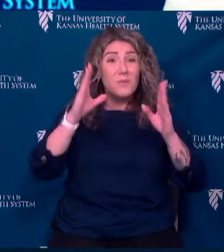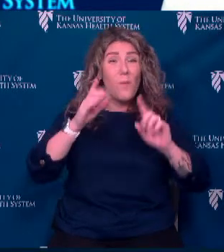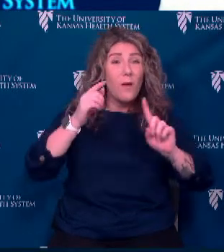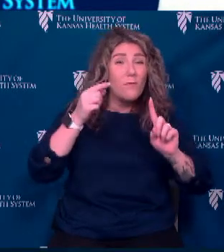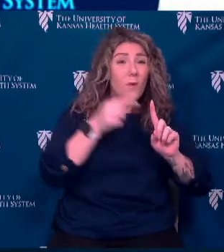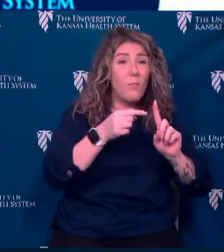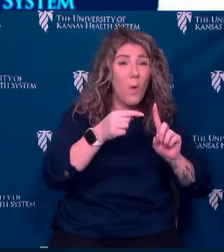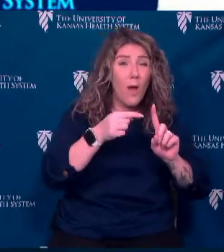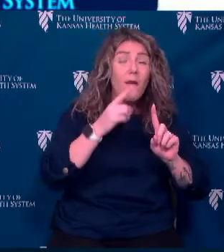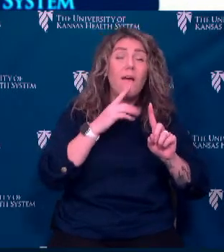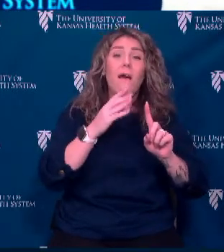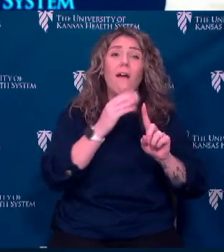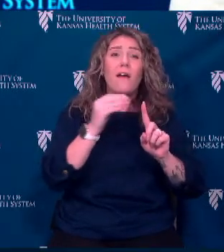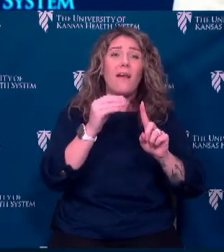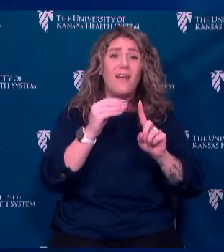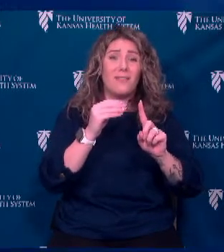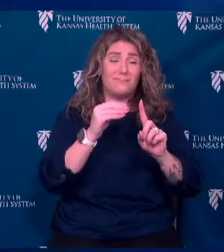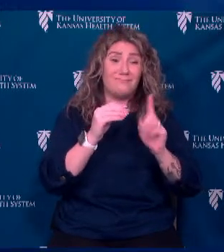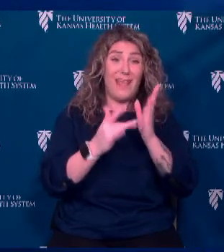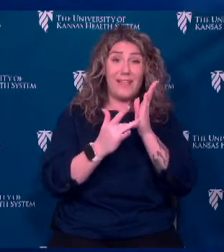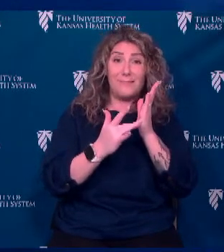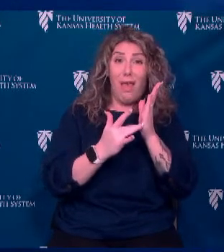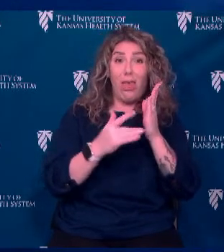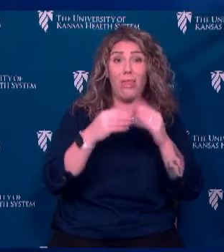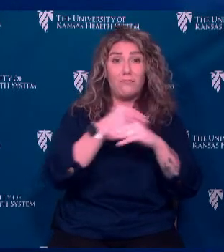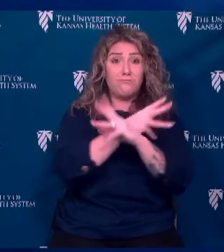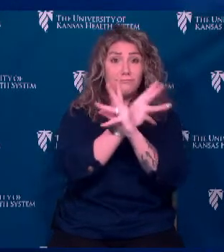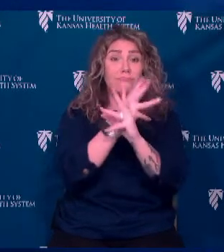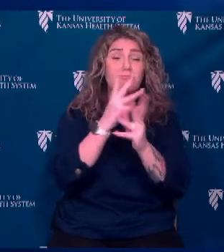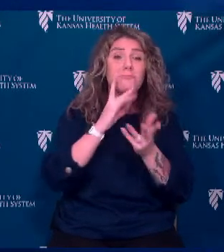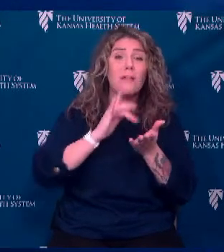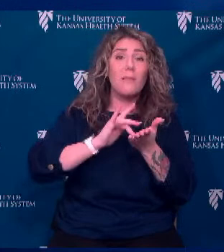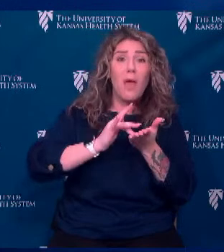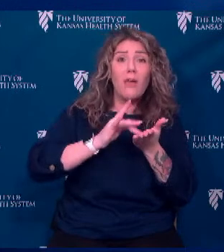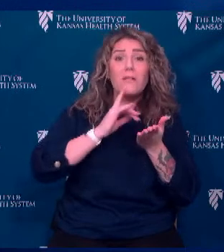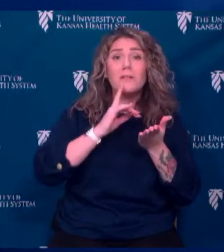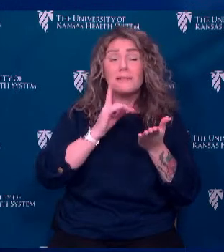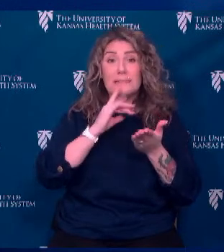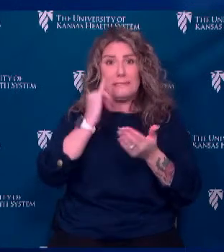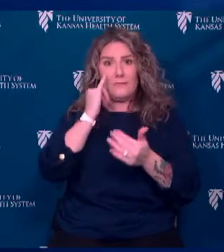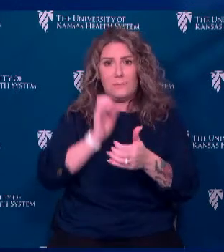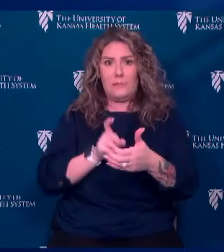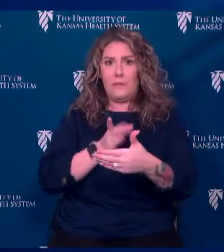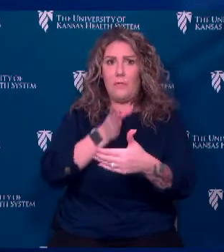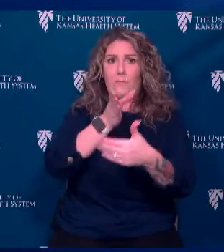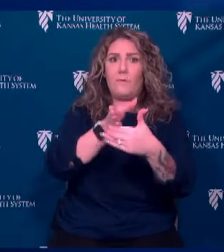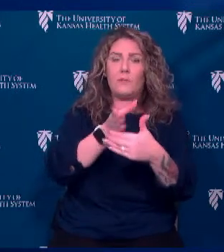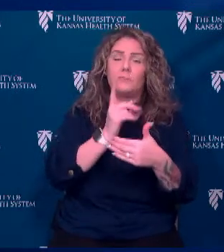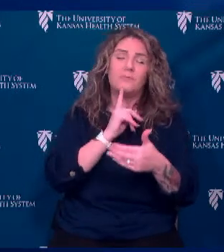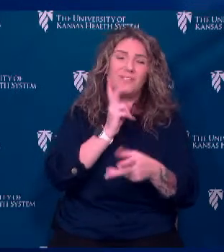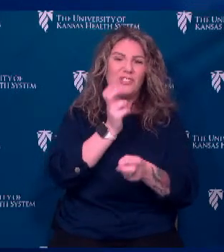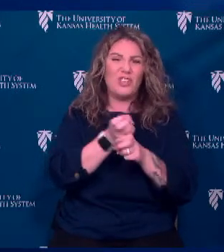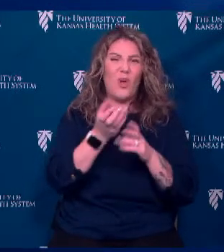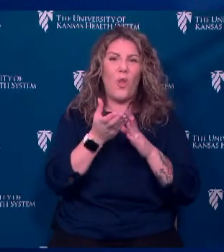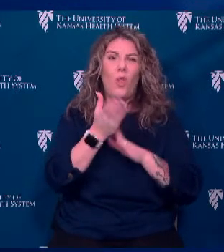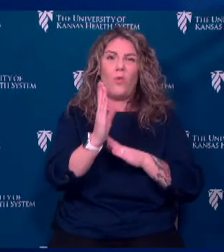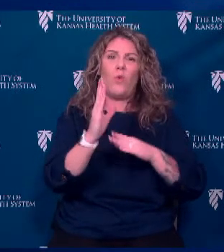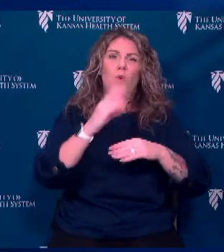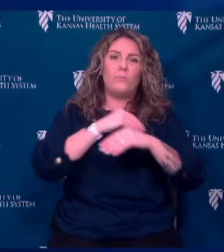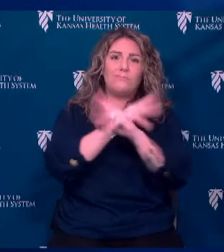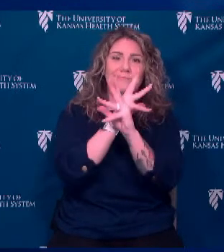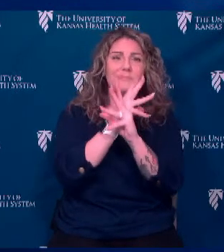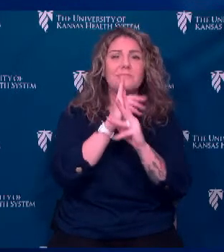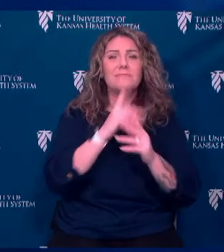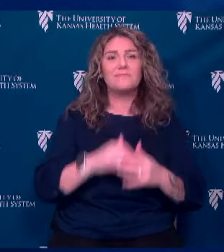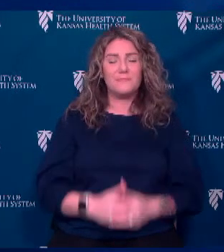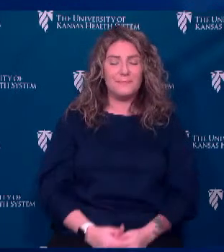telemedicine can really help in a lot of cases unless you need an intervention. If it's the intervention you need, that's often harder to do on a